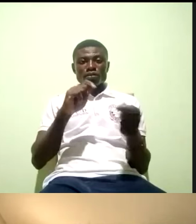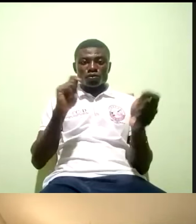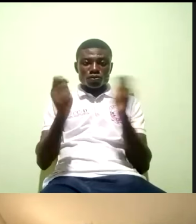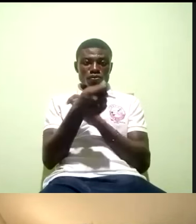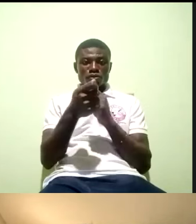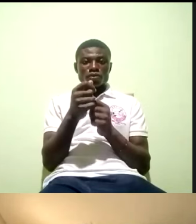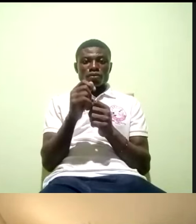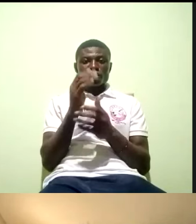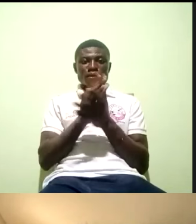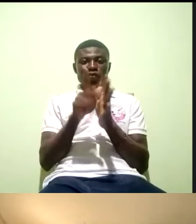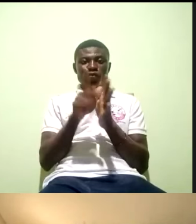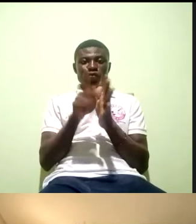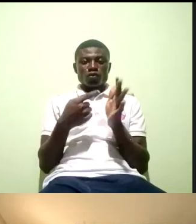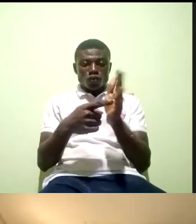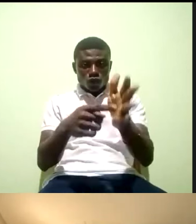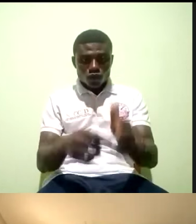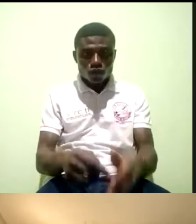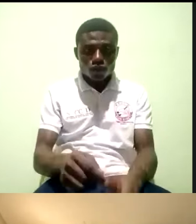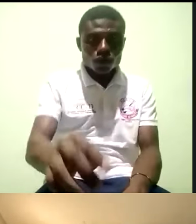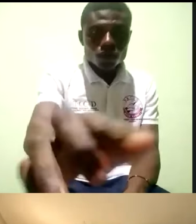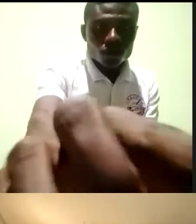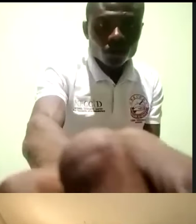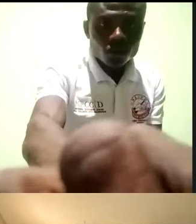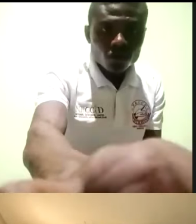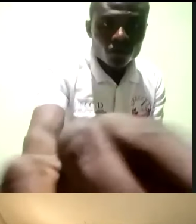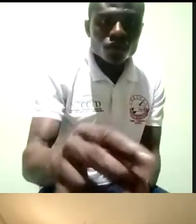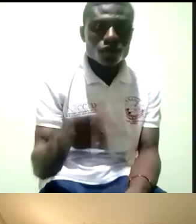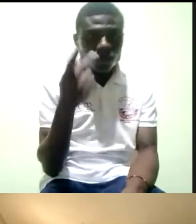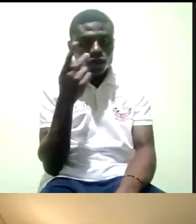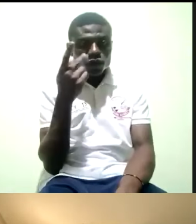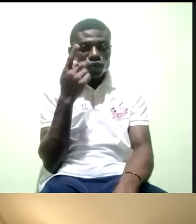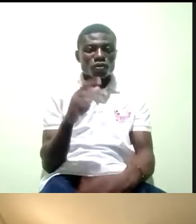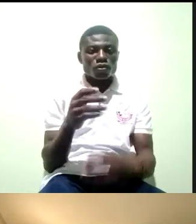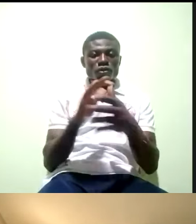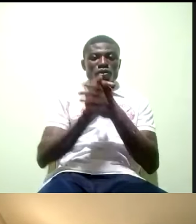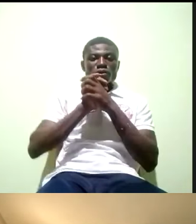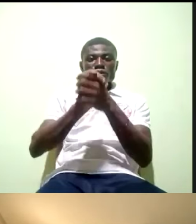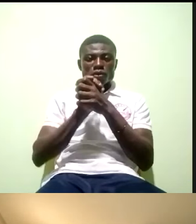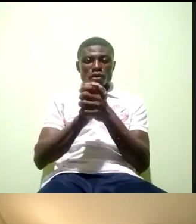small video here. So, you're dyslexic. Congratulations.